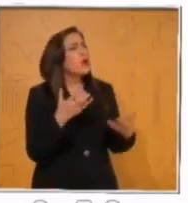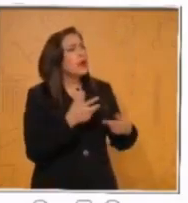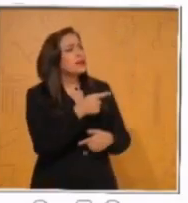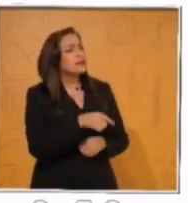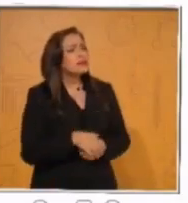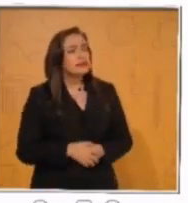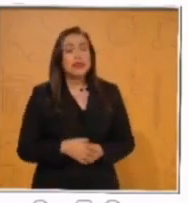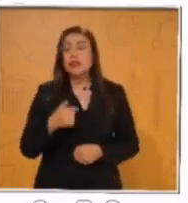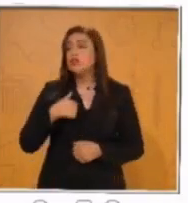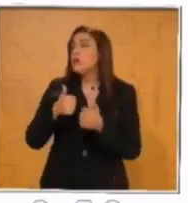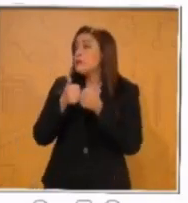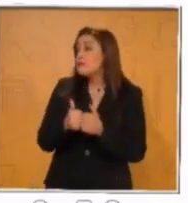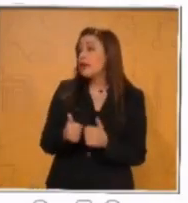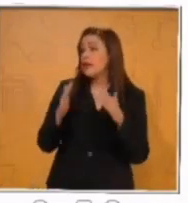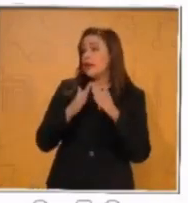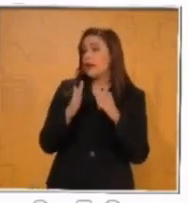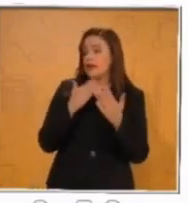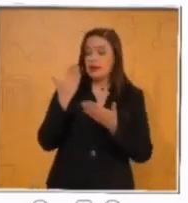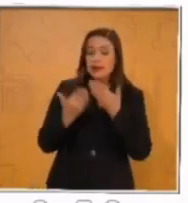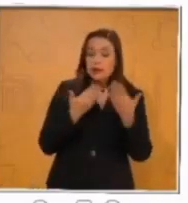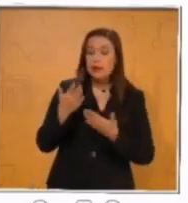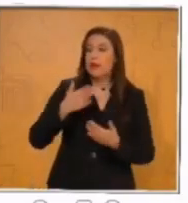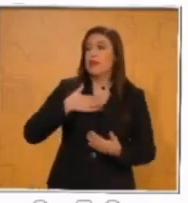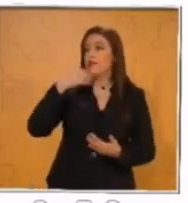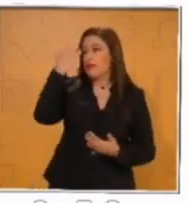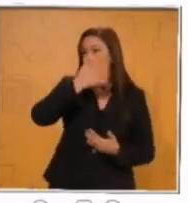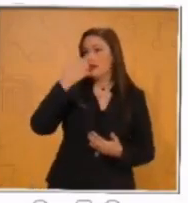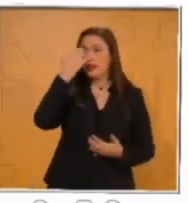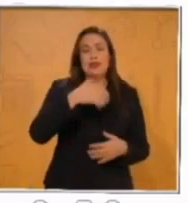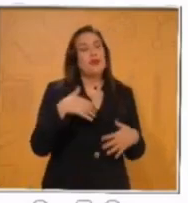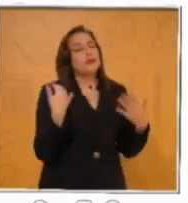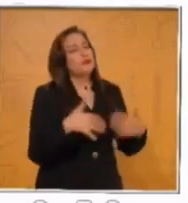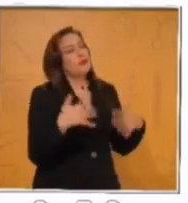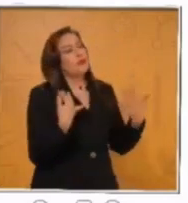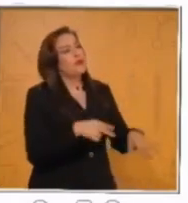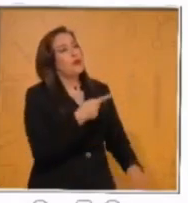I stayed at home and studied for my test. Poor you.